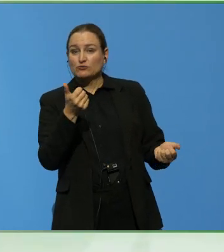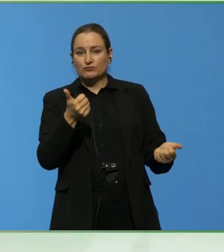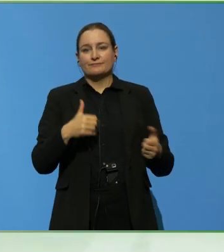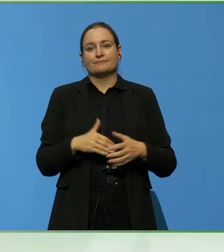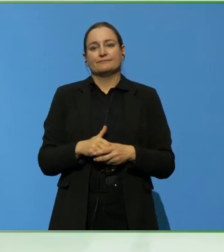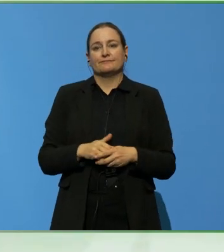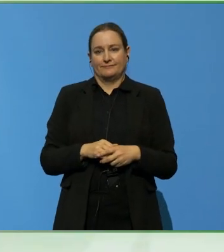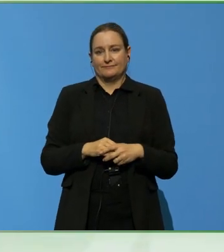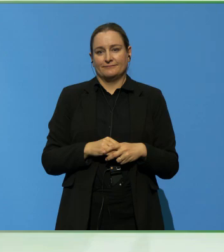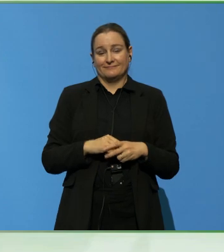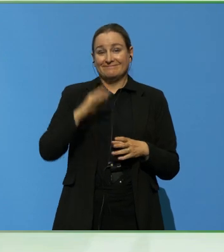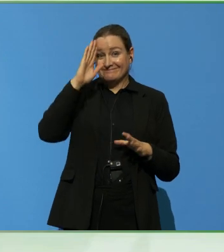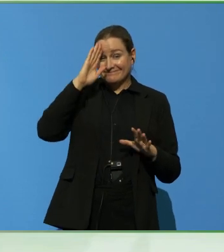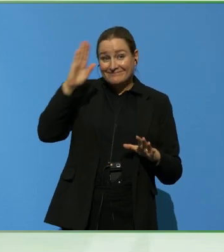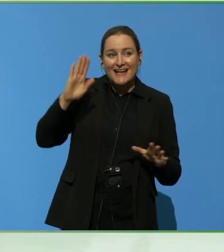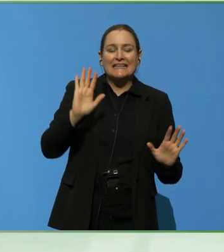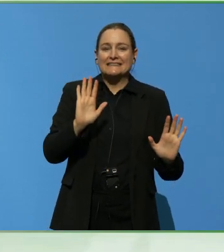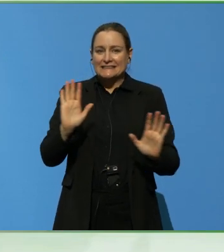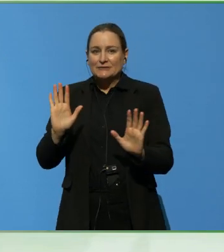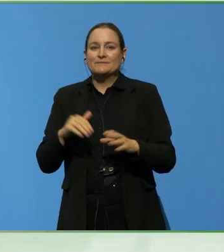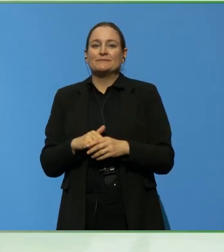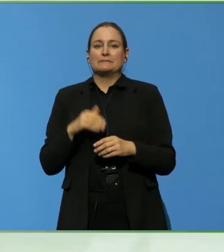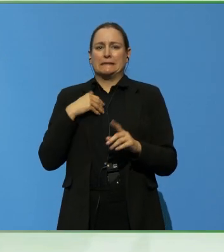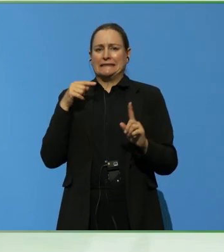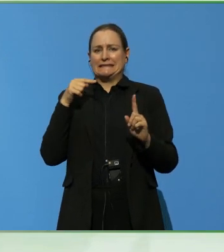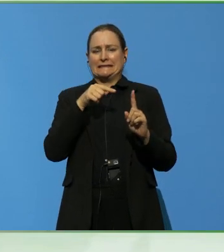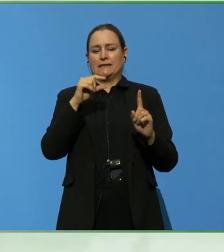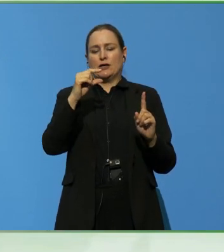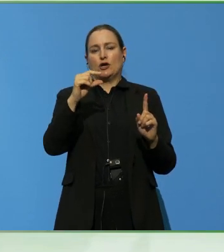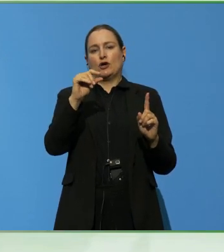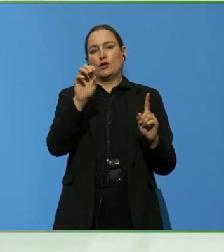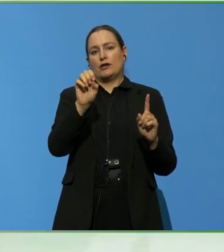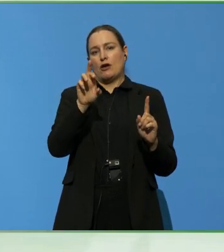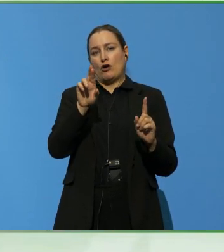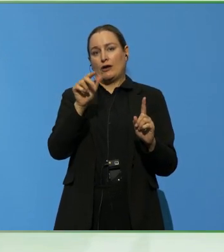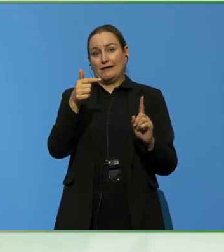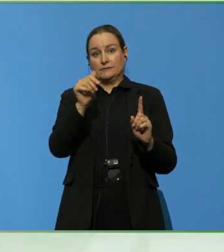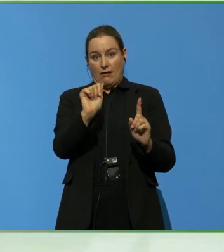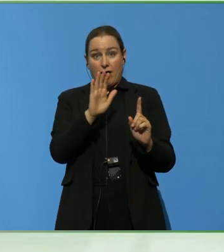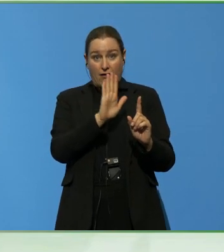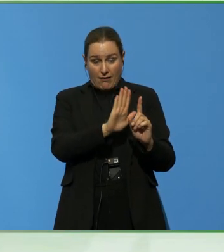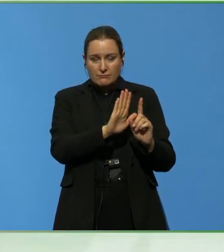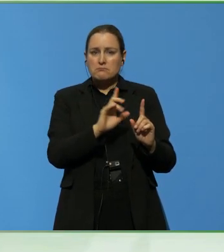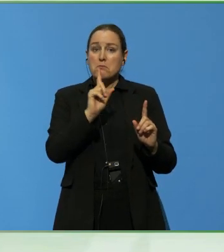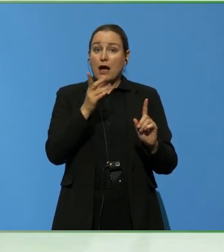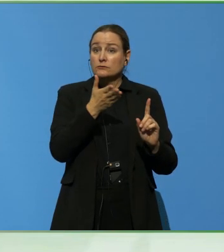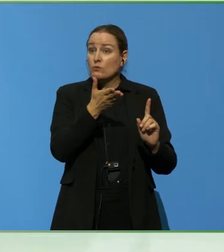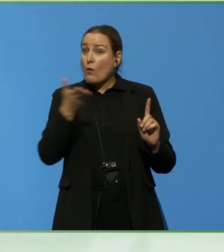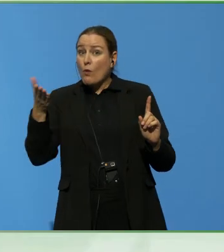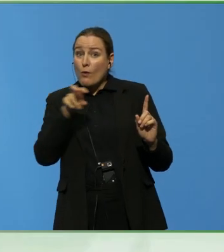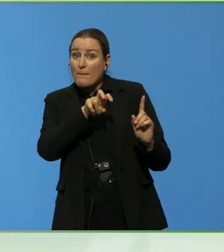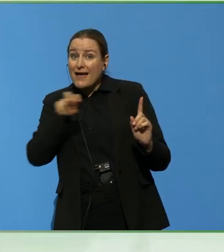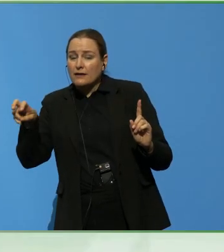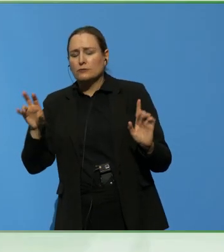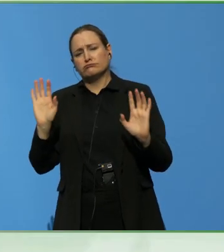you for, before I ask my question, which I think is for Goethe specifically, I wanted to say thank you to all of you for all your work and for all the